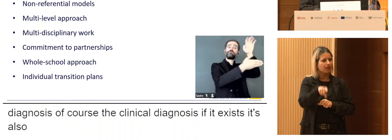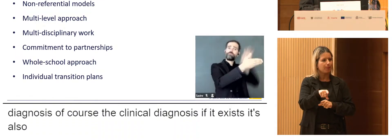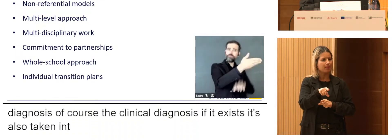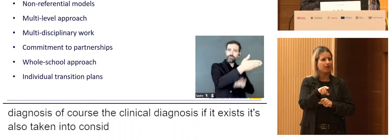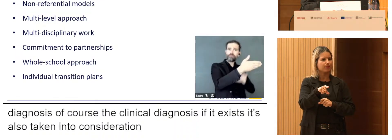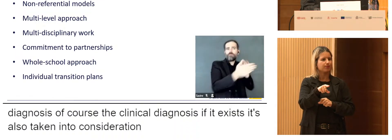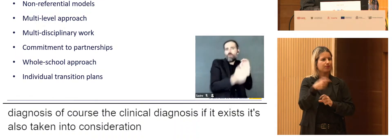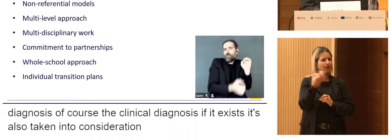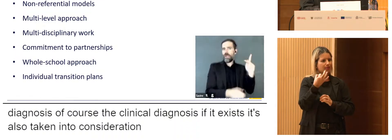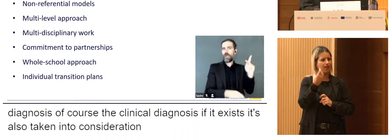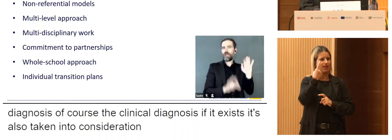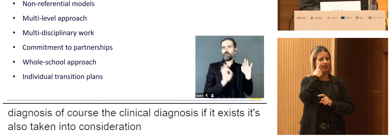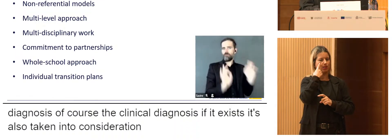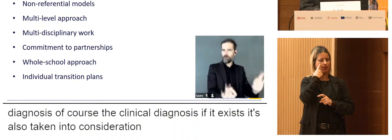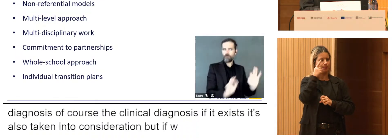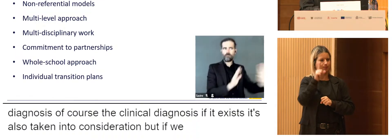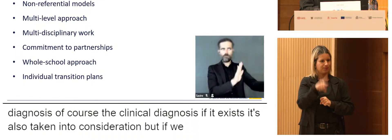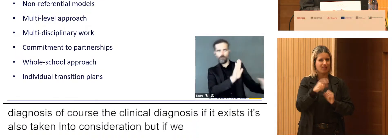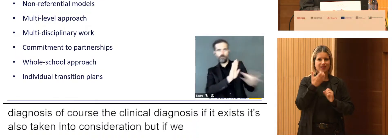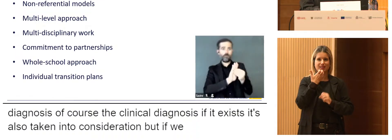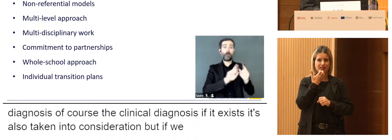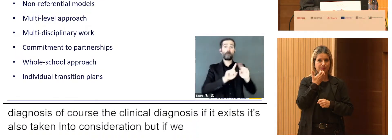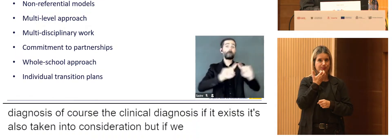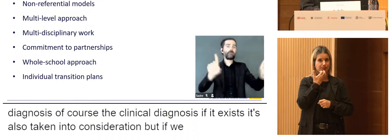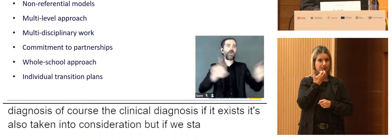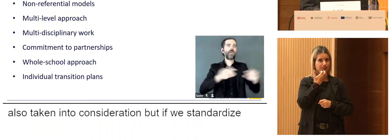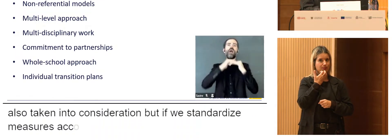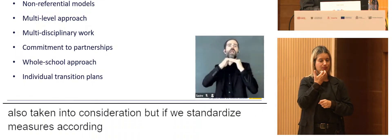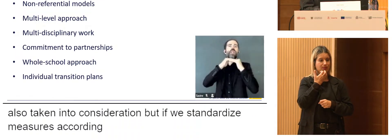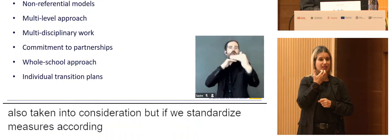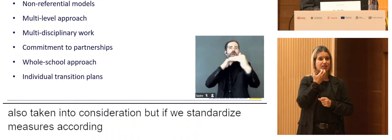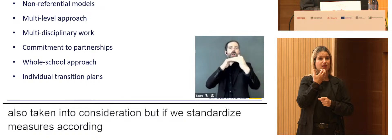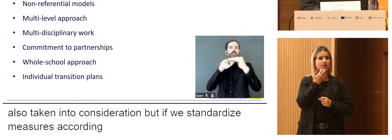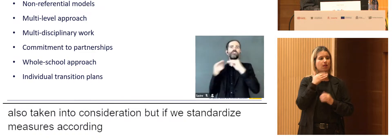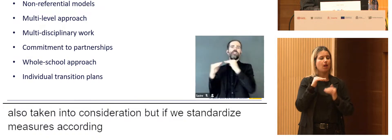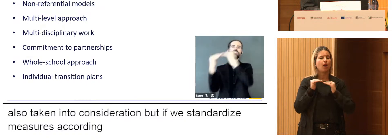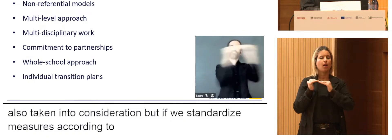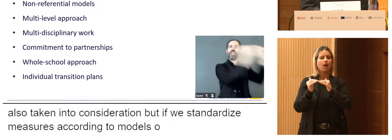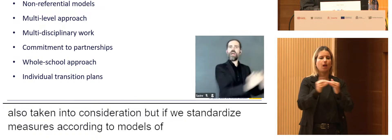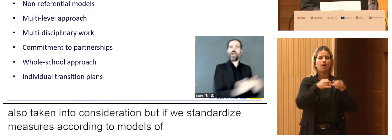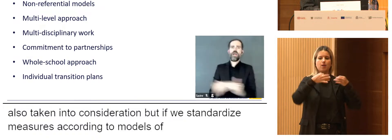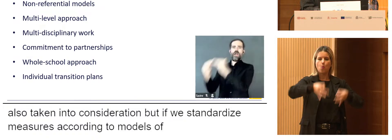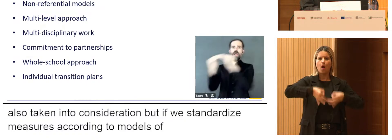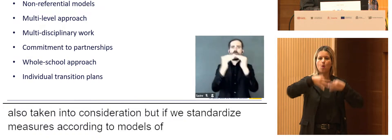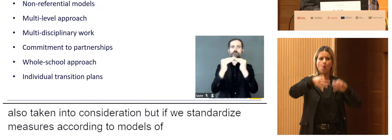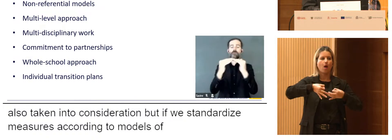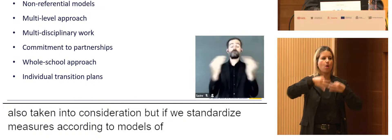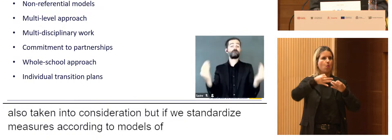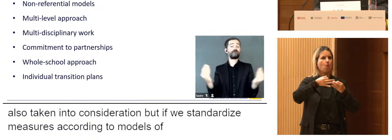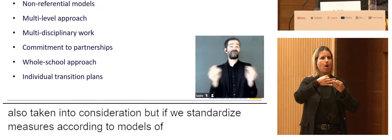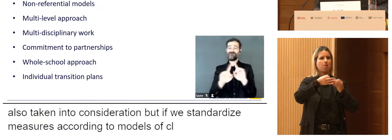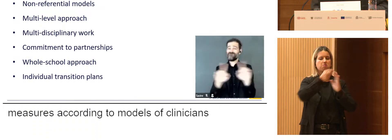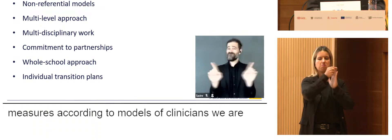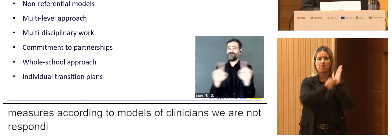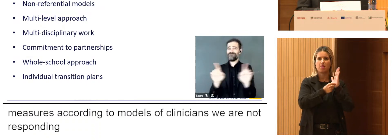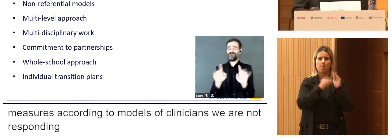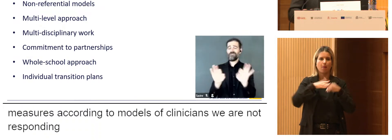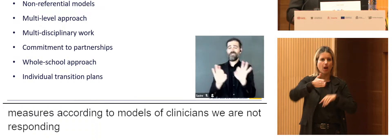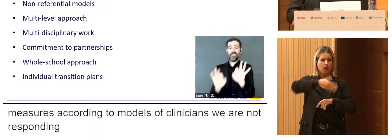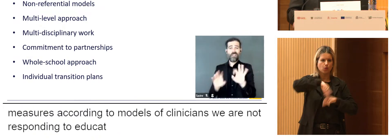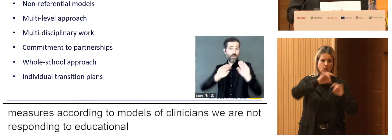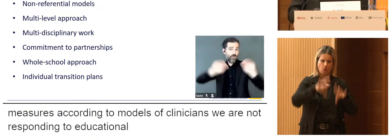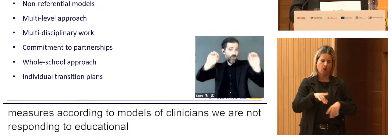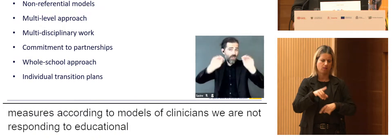consideration. But if we standardize measures according to models of clinicians, we are not responding to educational